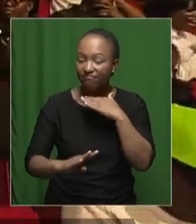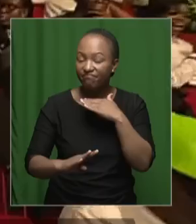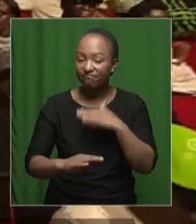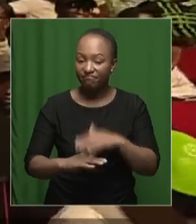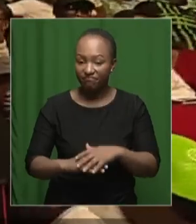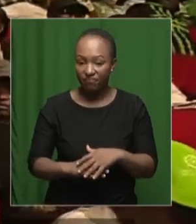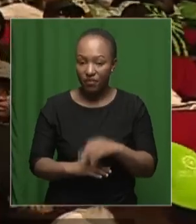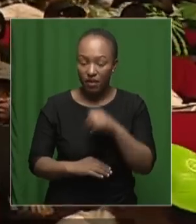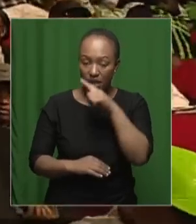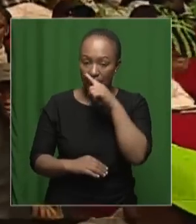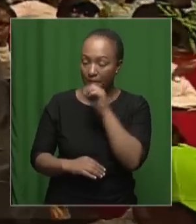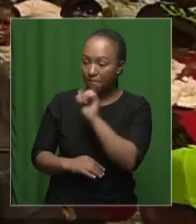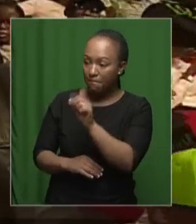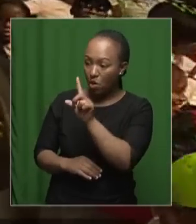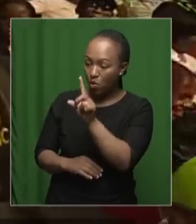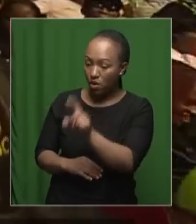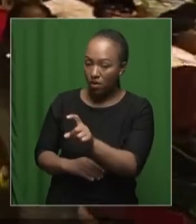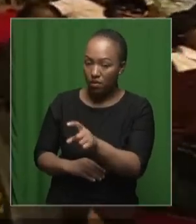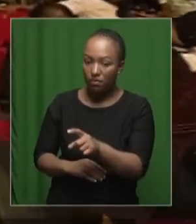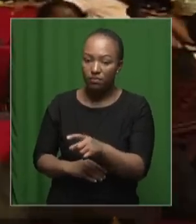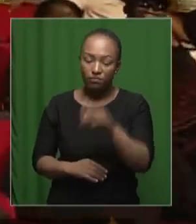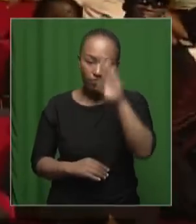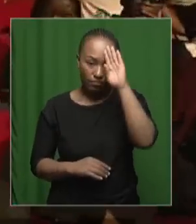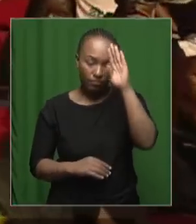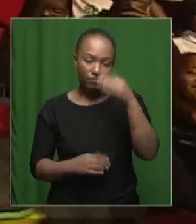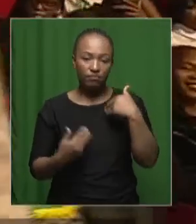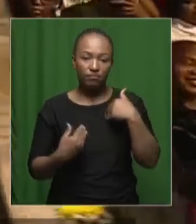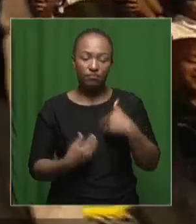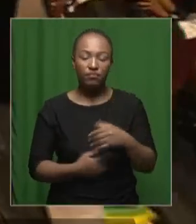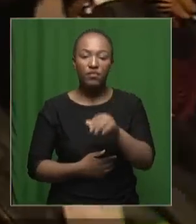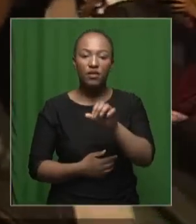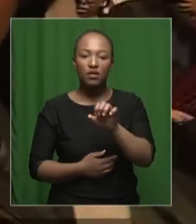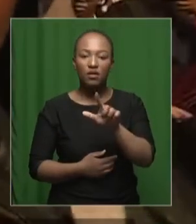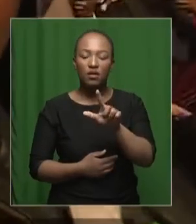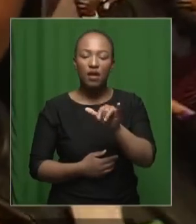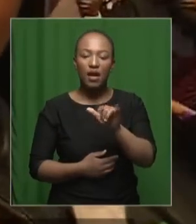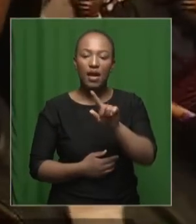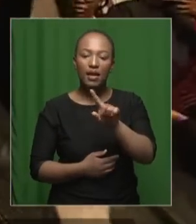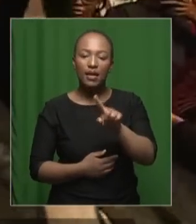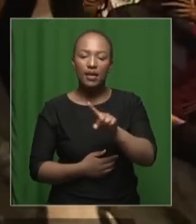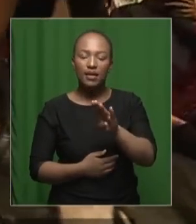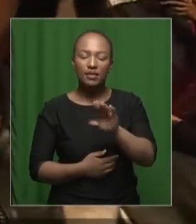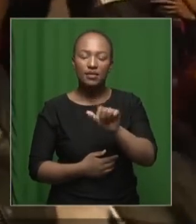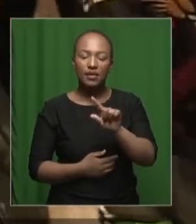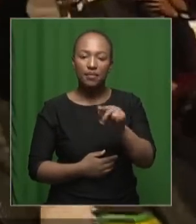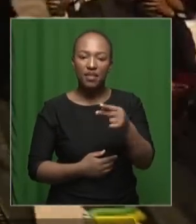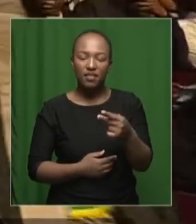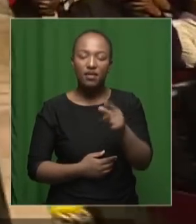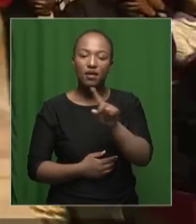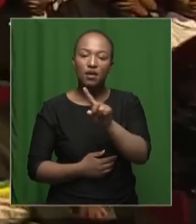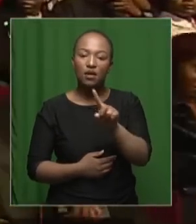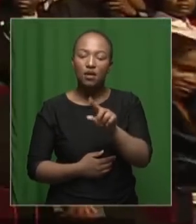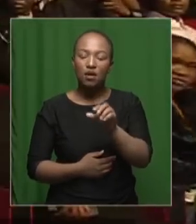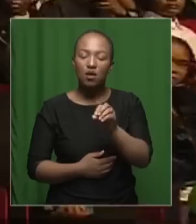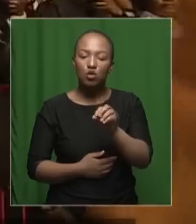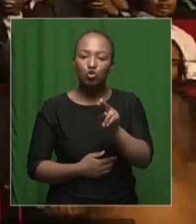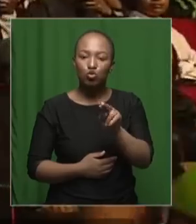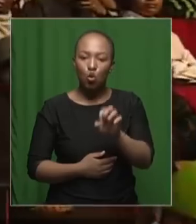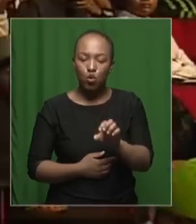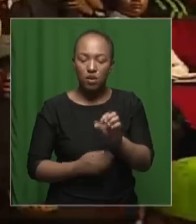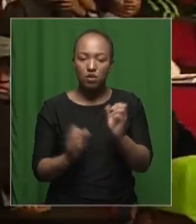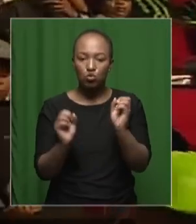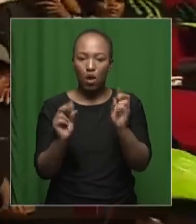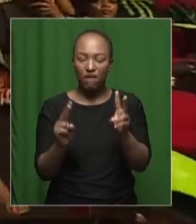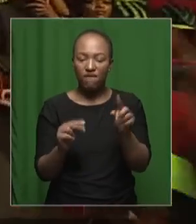questions. Your name and your question. Oh, hi, I'm Elizabeth from Zone 12, Ward 65, Jomo Disa branch. So my question goes to